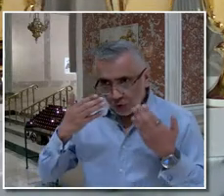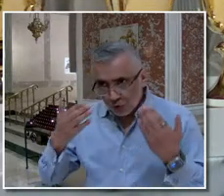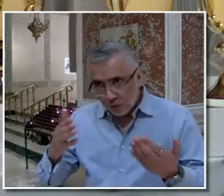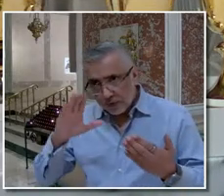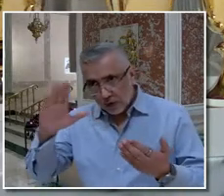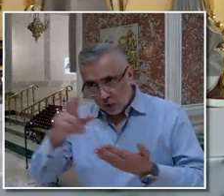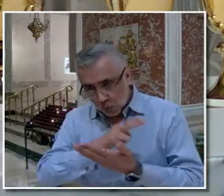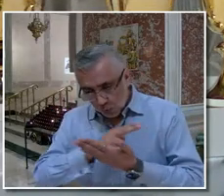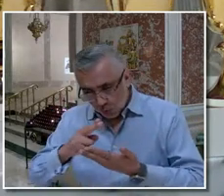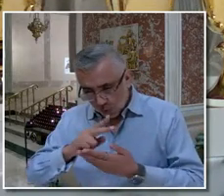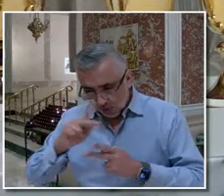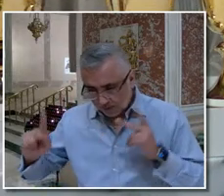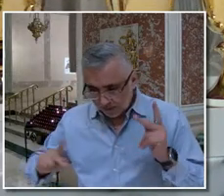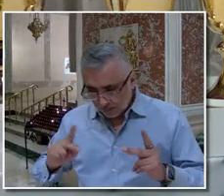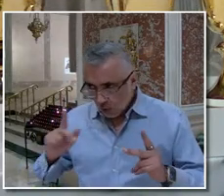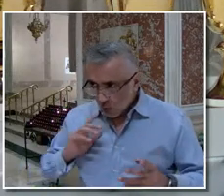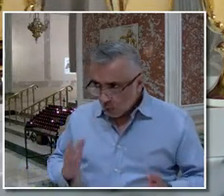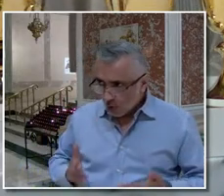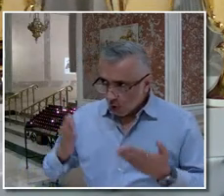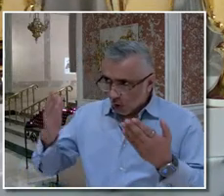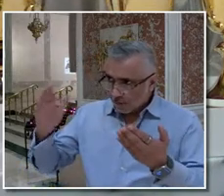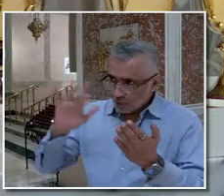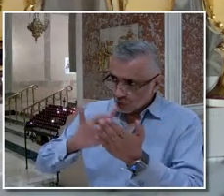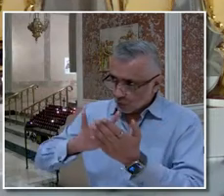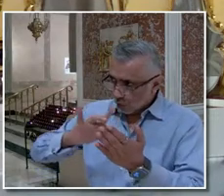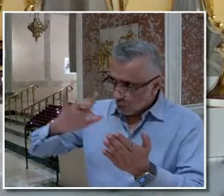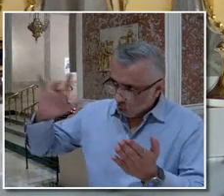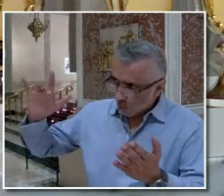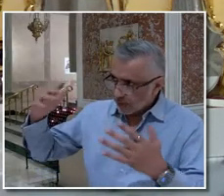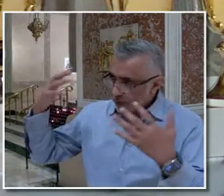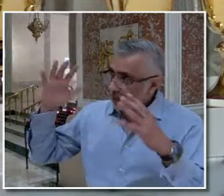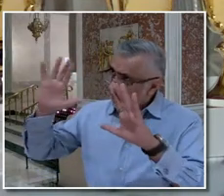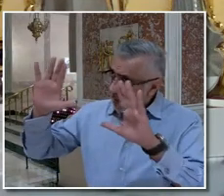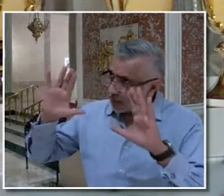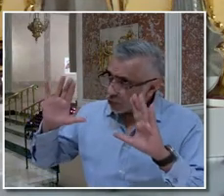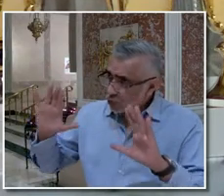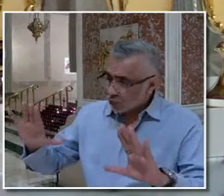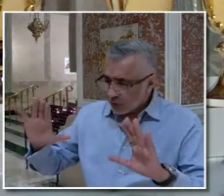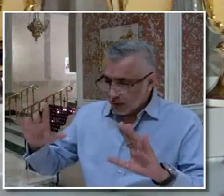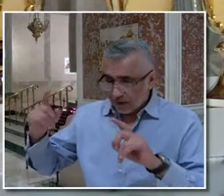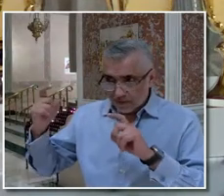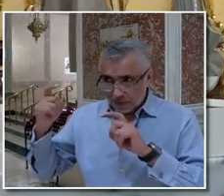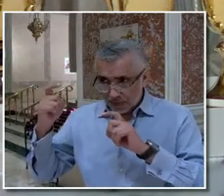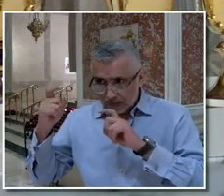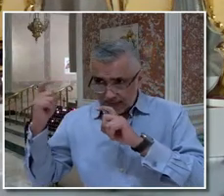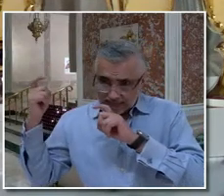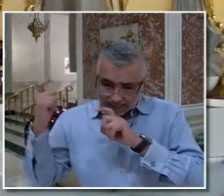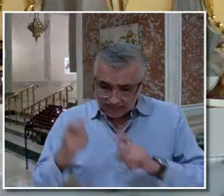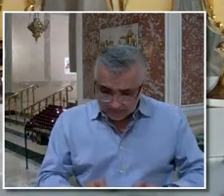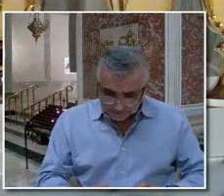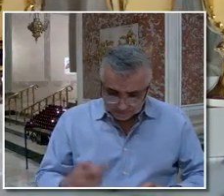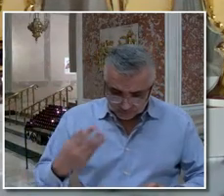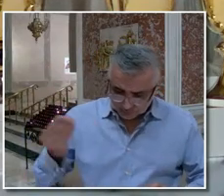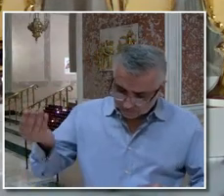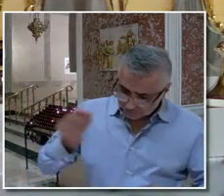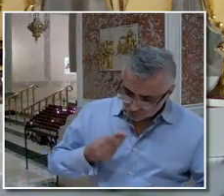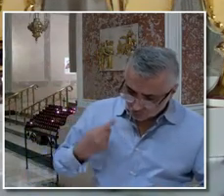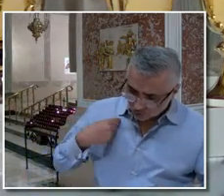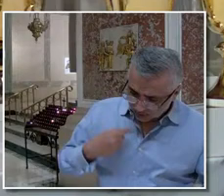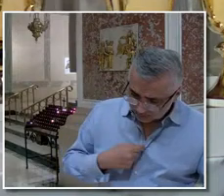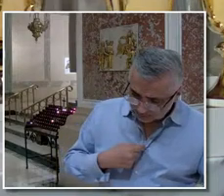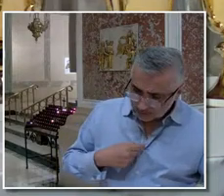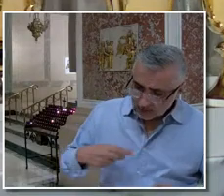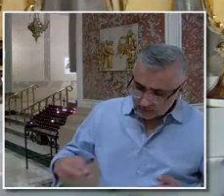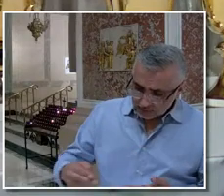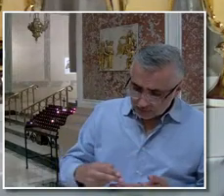holy people, offer to your glorious majesty, from the gifts that you have given us, this